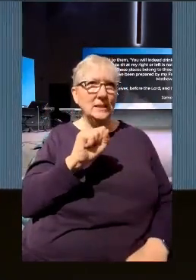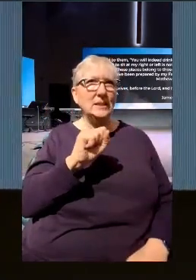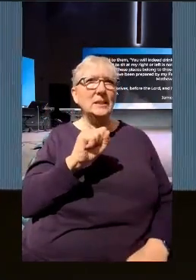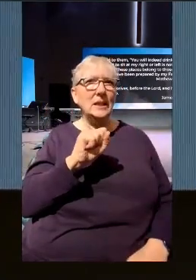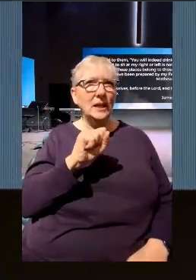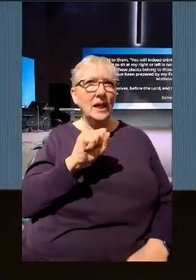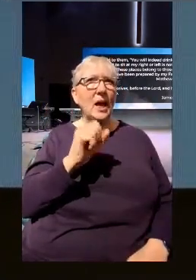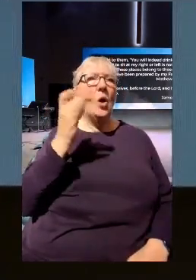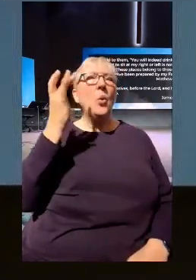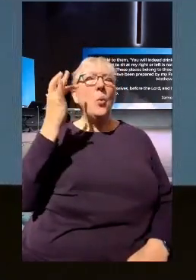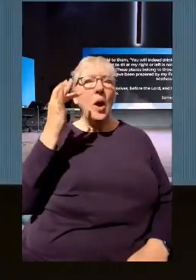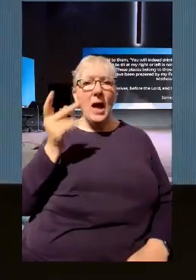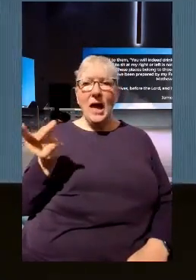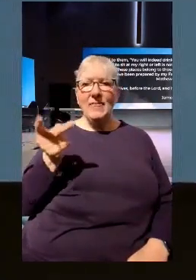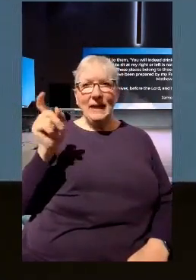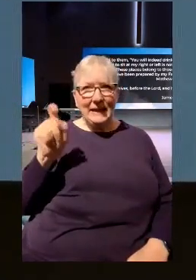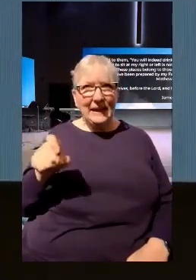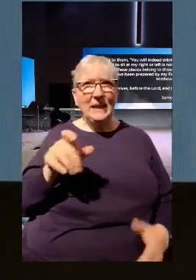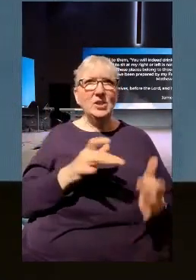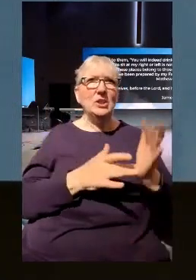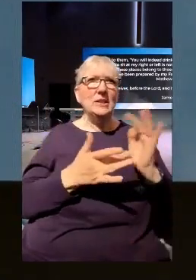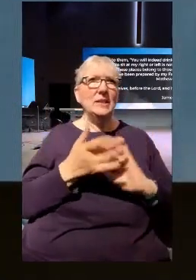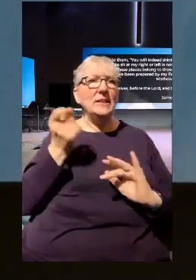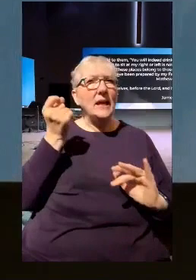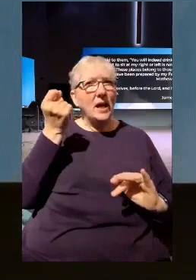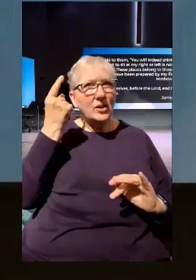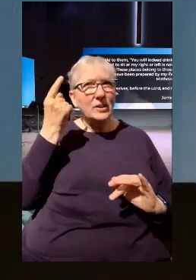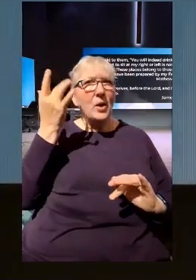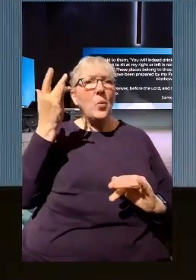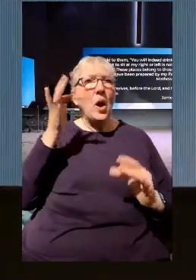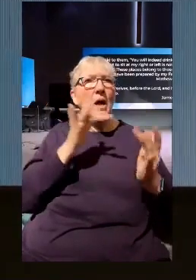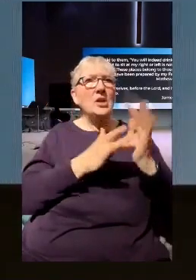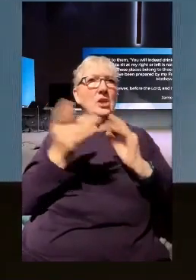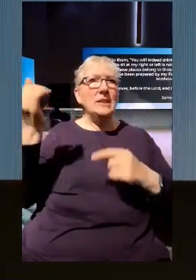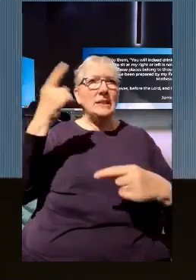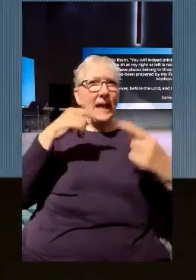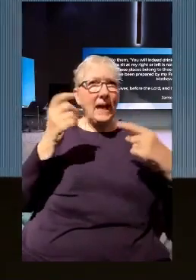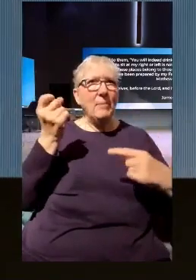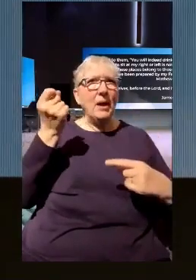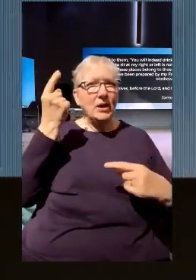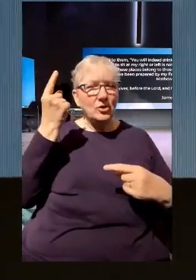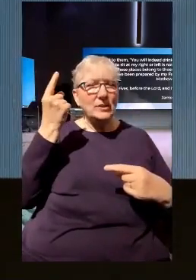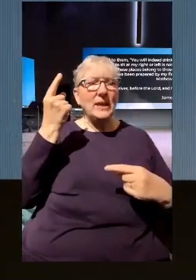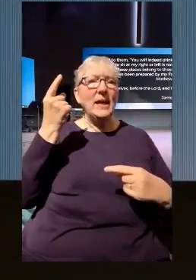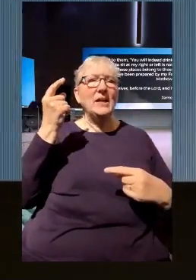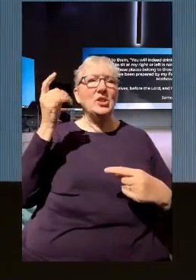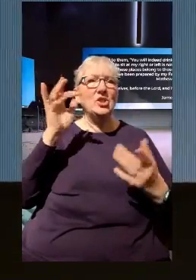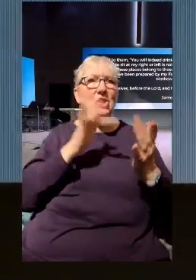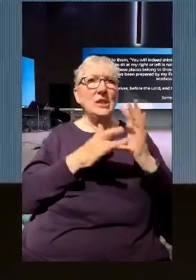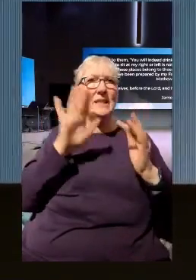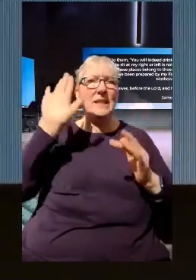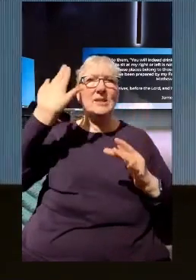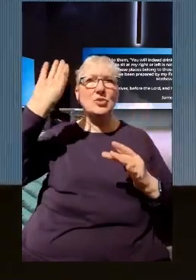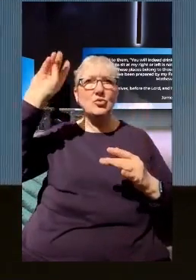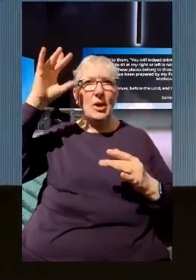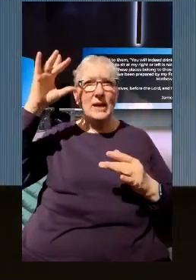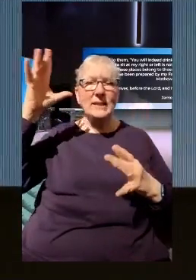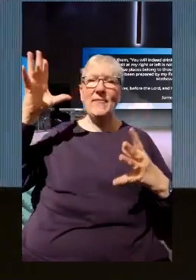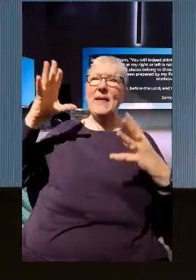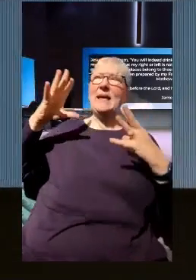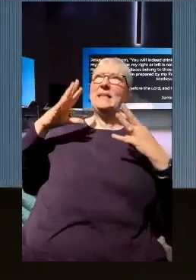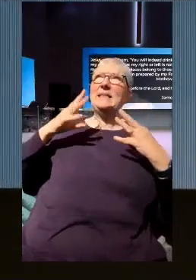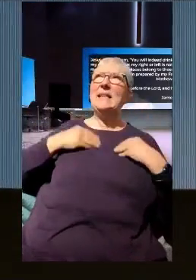why they needed him. They understood why he came and they understood his grace. And when they received that grace, it